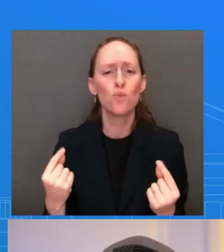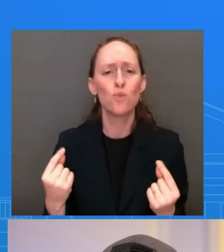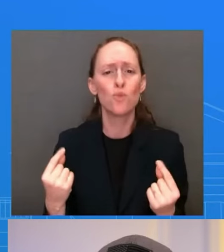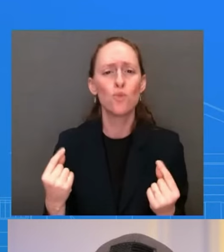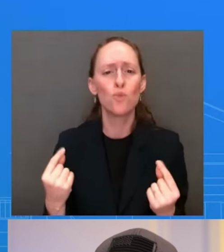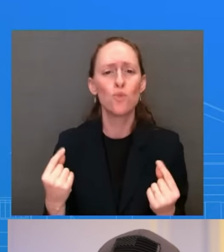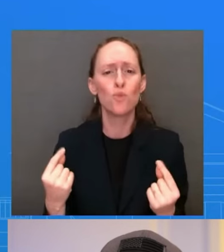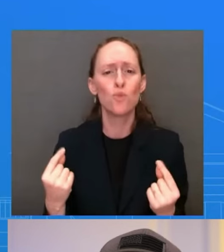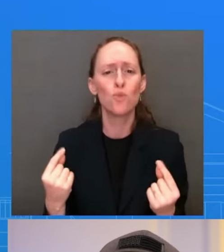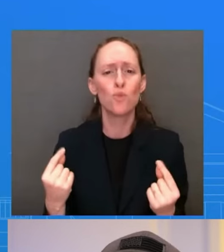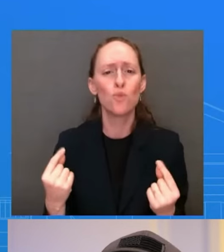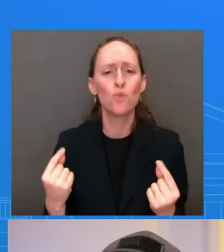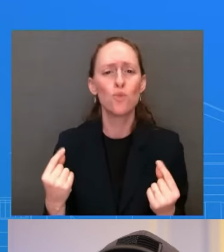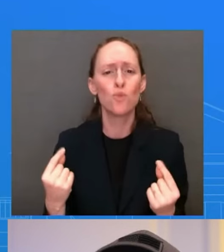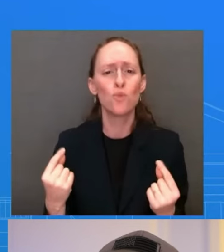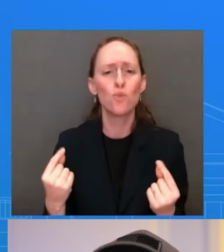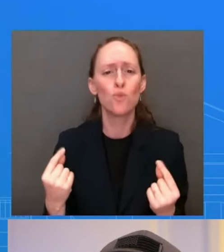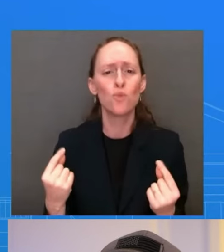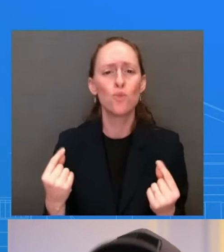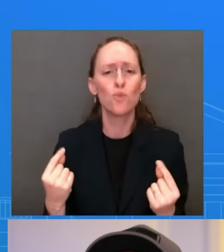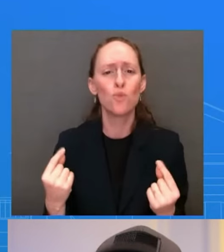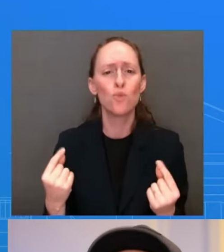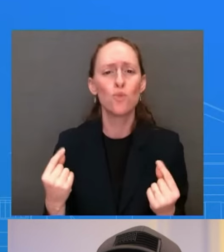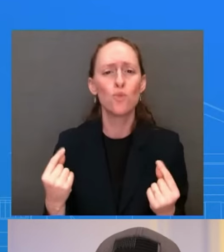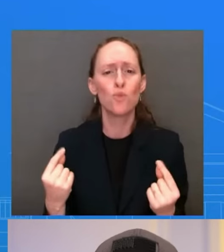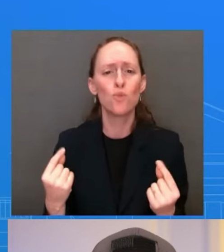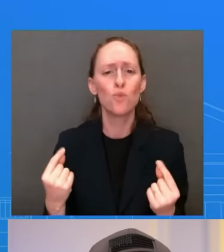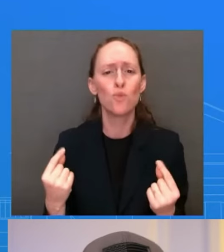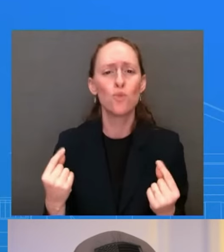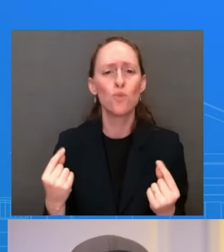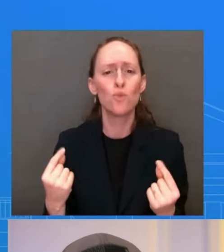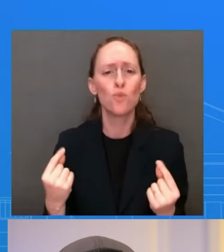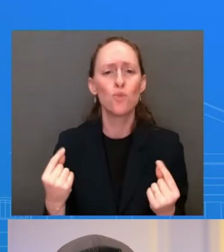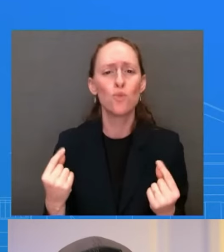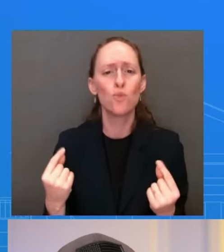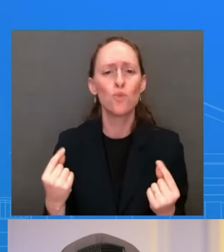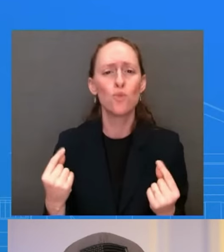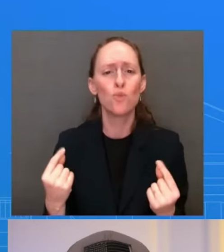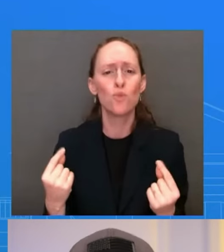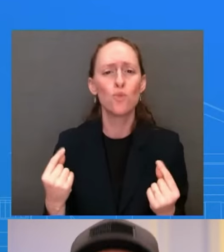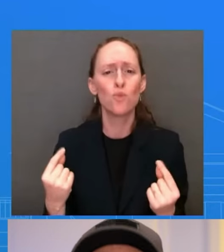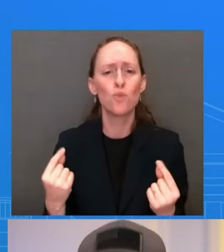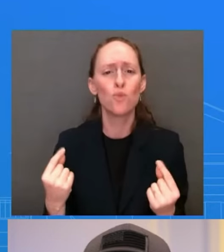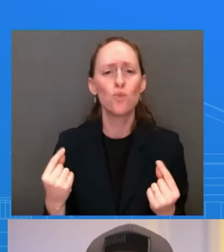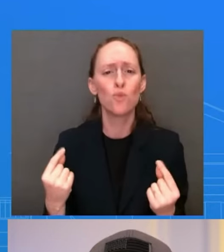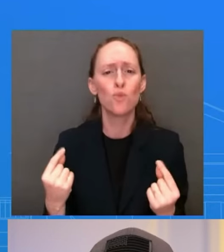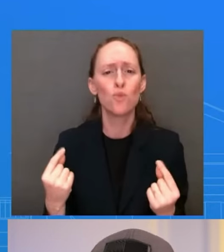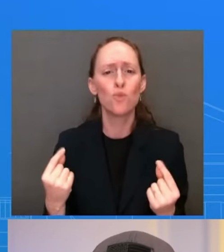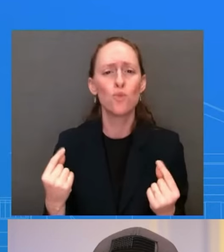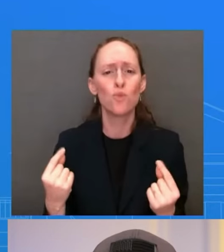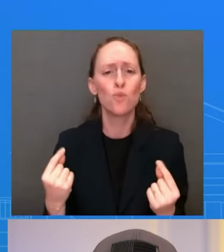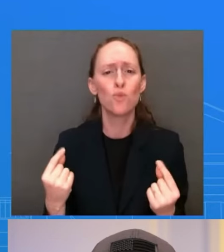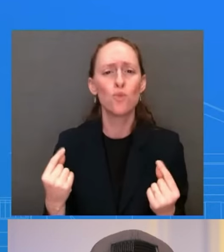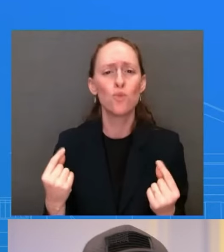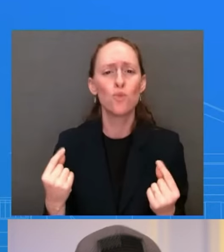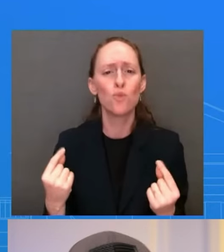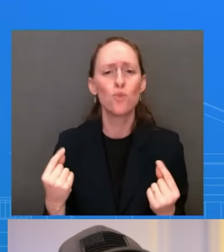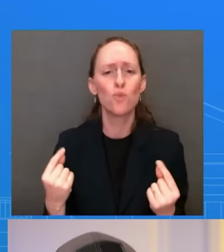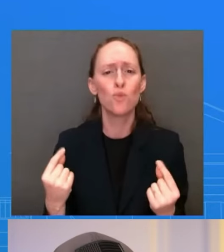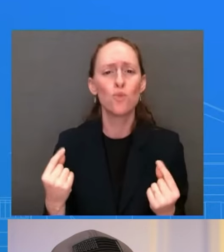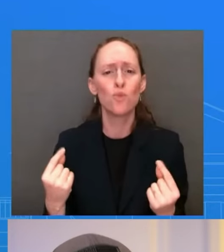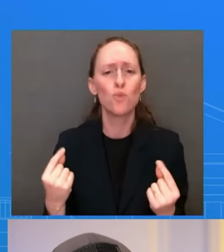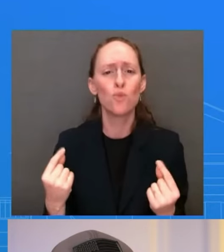hey, guys! Age was a huge topic. Yes, and we were correct. We were correct in the mental decline. We